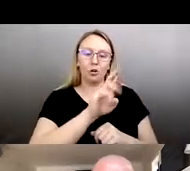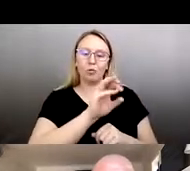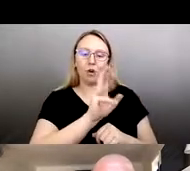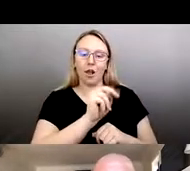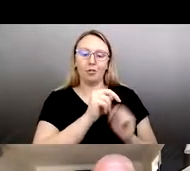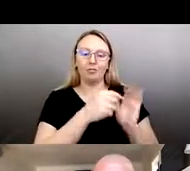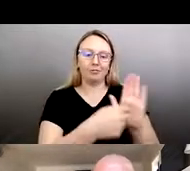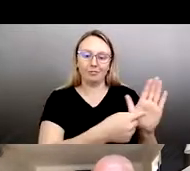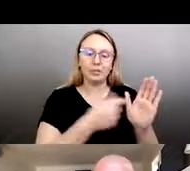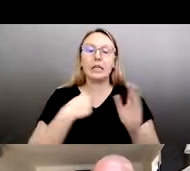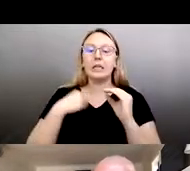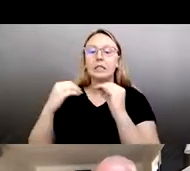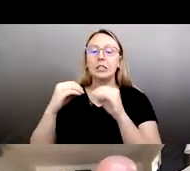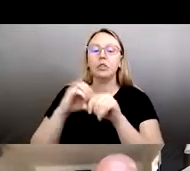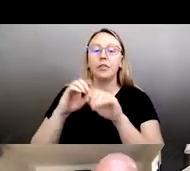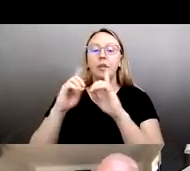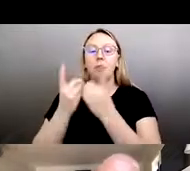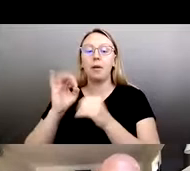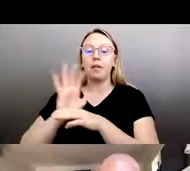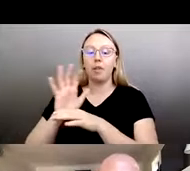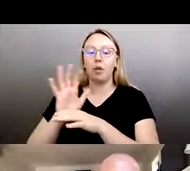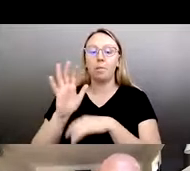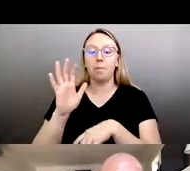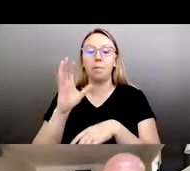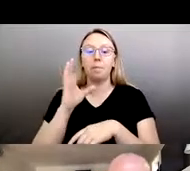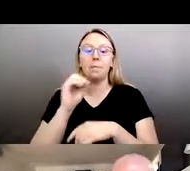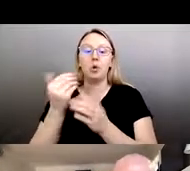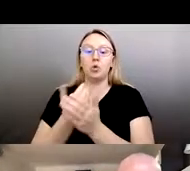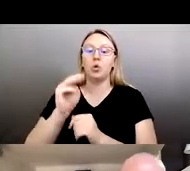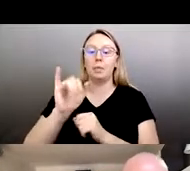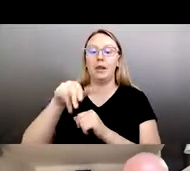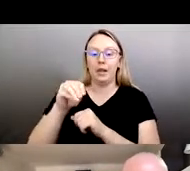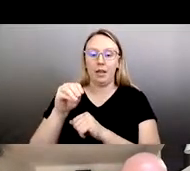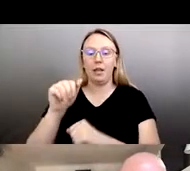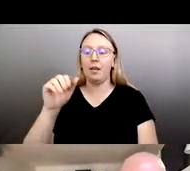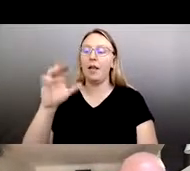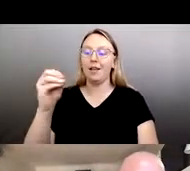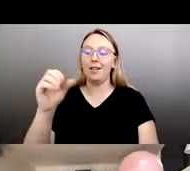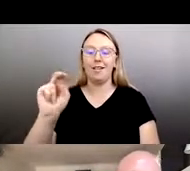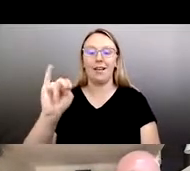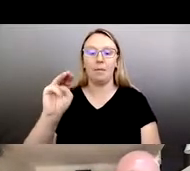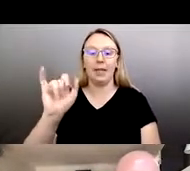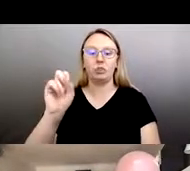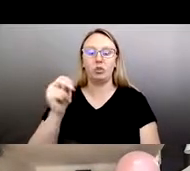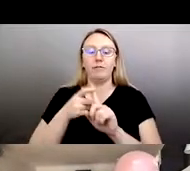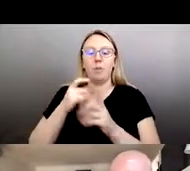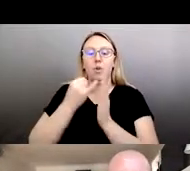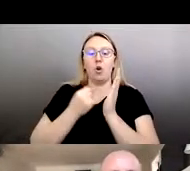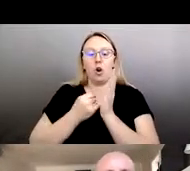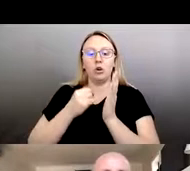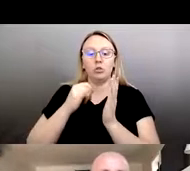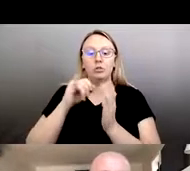Video, New Media and Animation at the School of the Art Institute of Chicago. But I want to start today off with a land